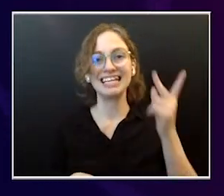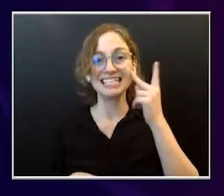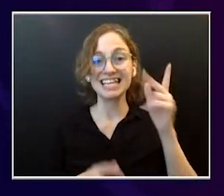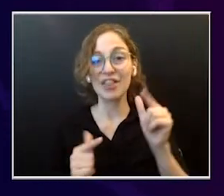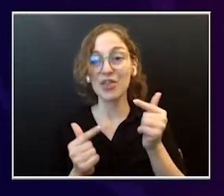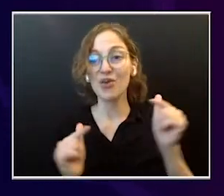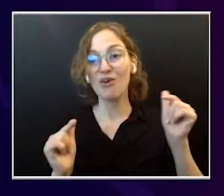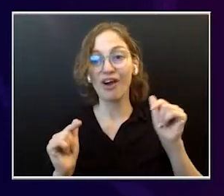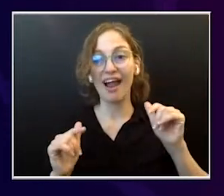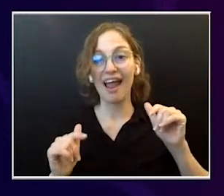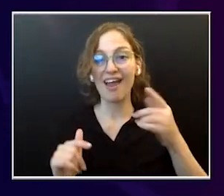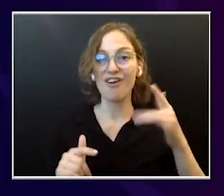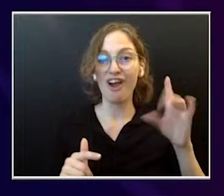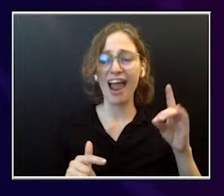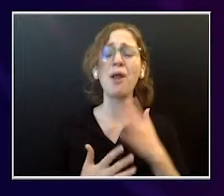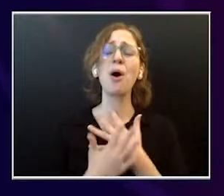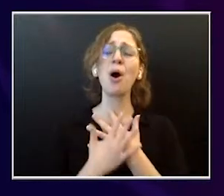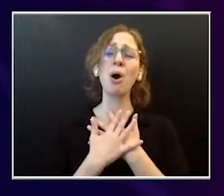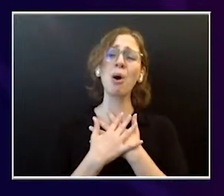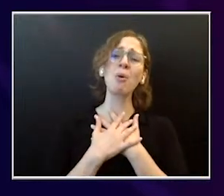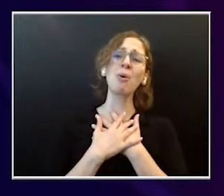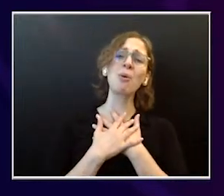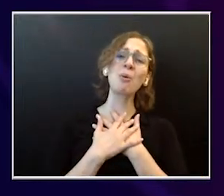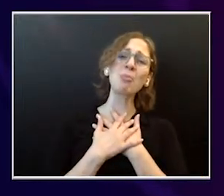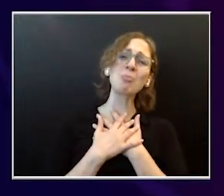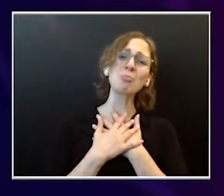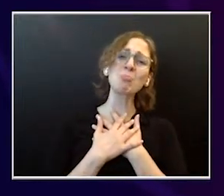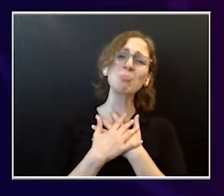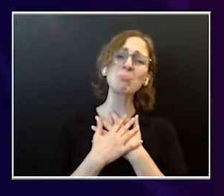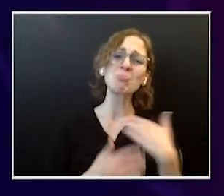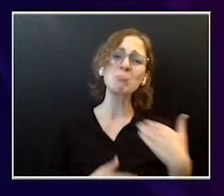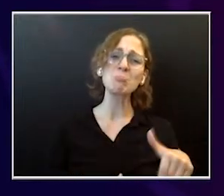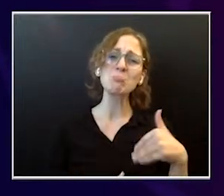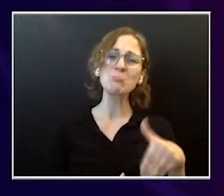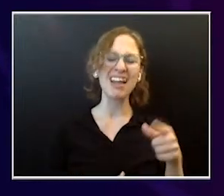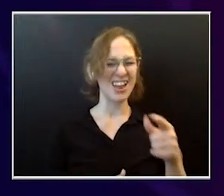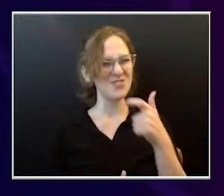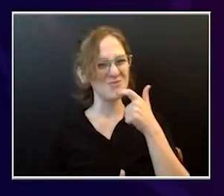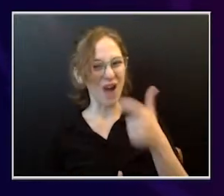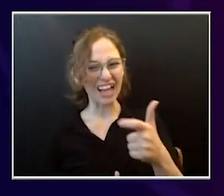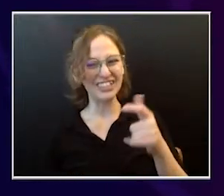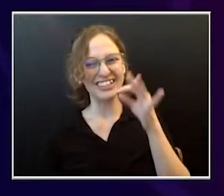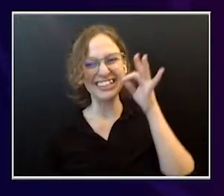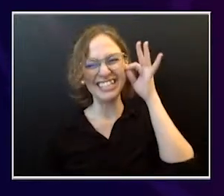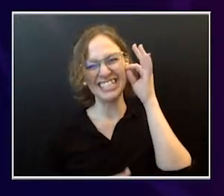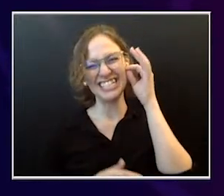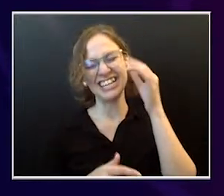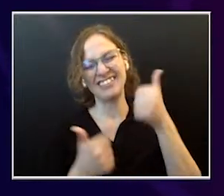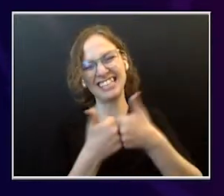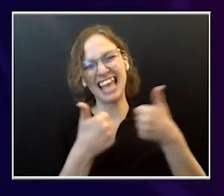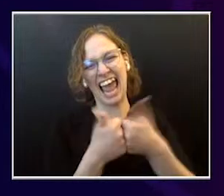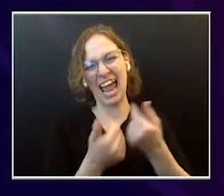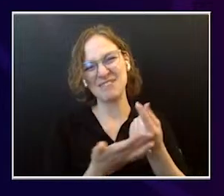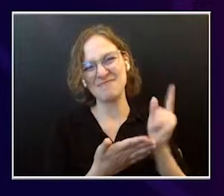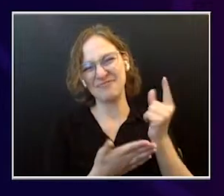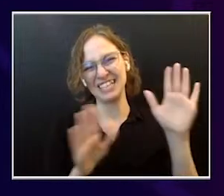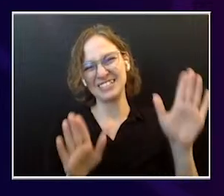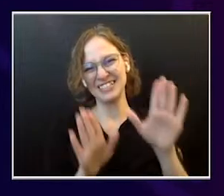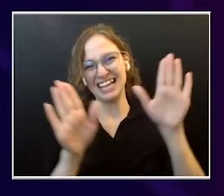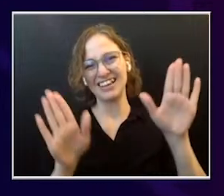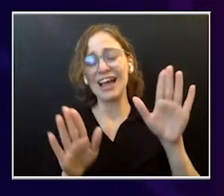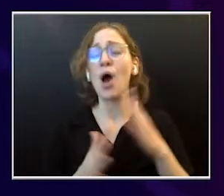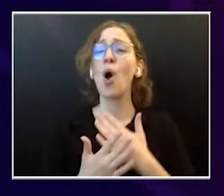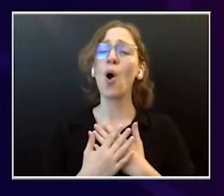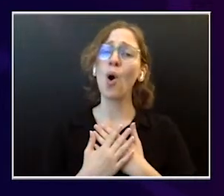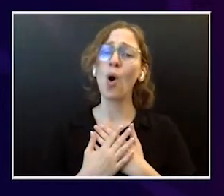Is in This is Liam watching the Chiefs game last Sunday. Oh my gosh. I gotta say, times